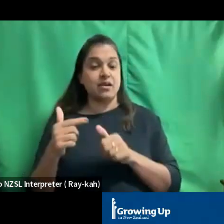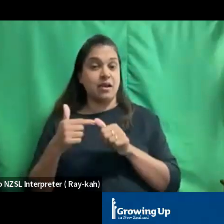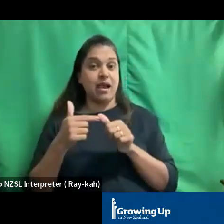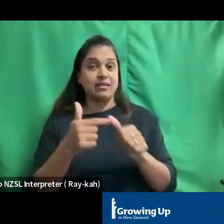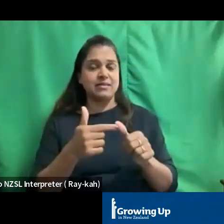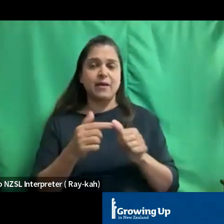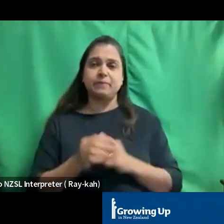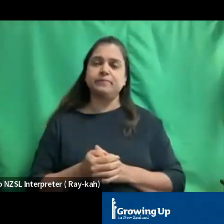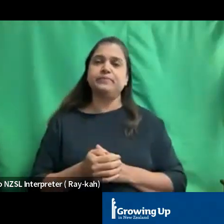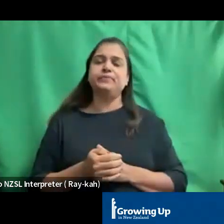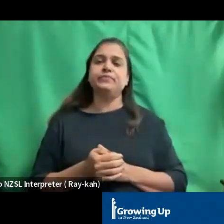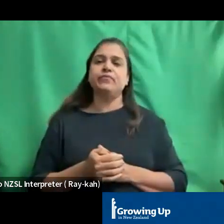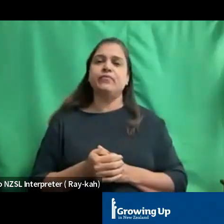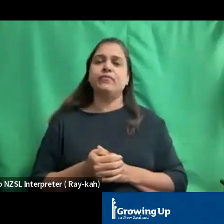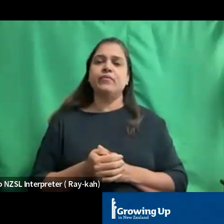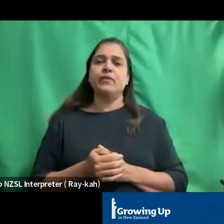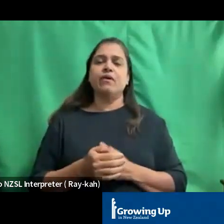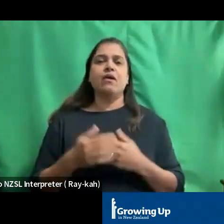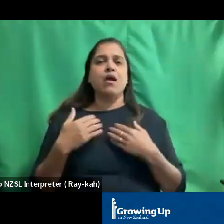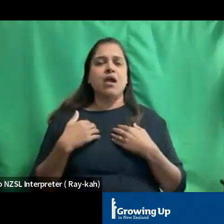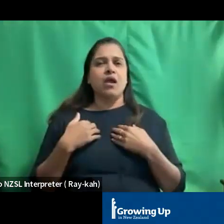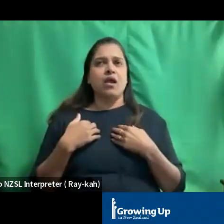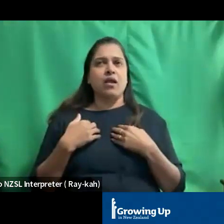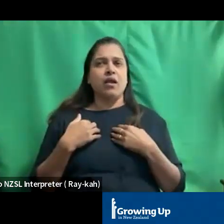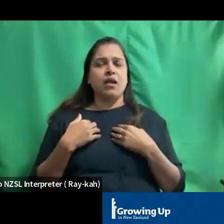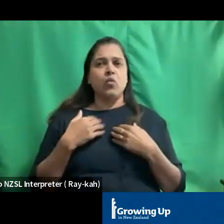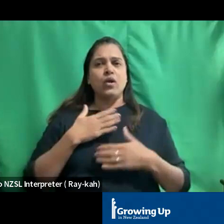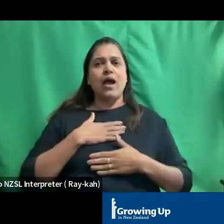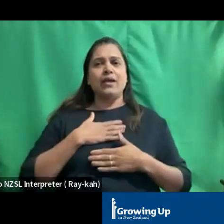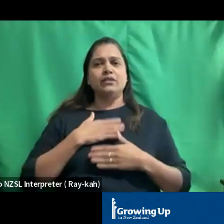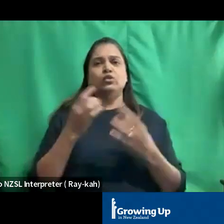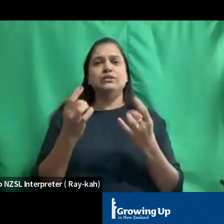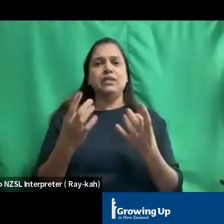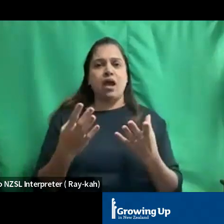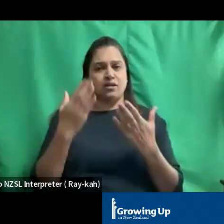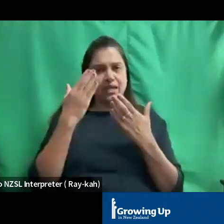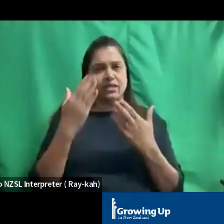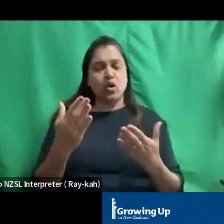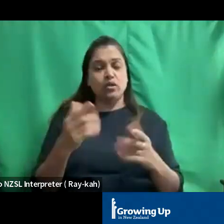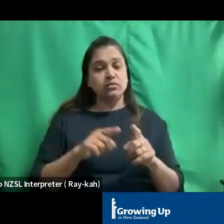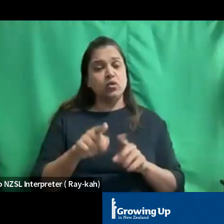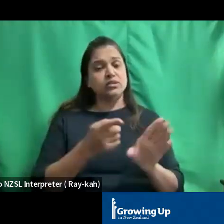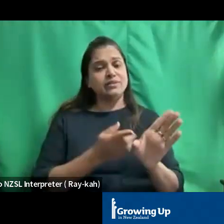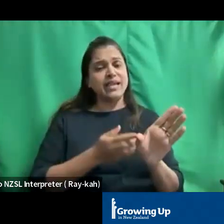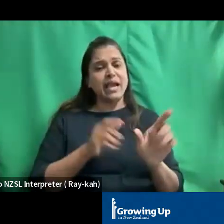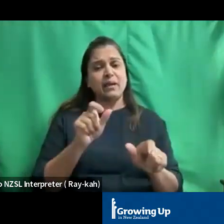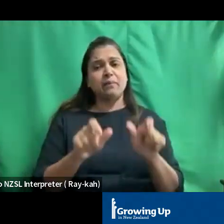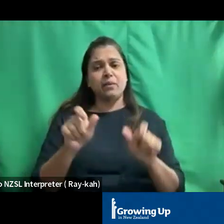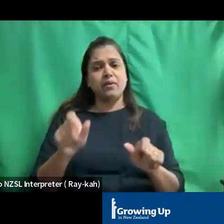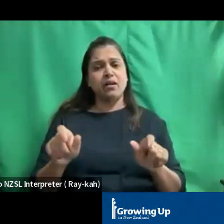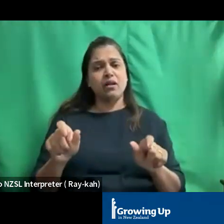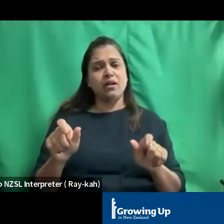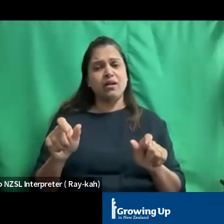like to start with acknowledging that that most of our young people are well, and I think that's important to